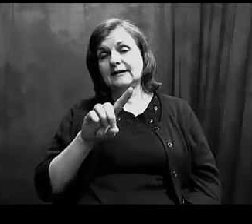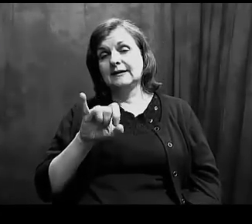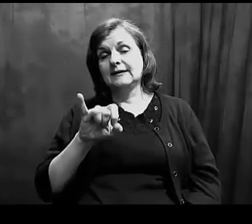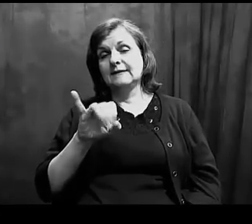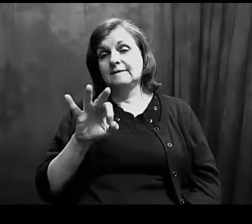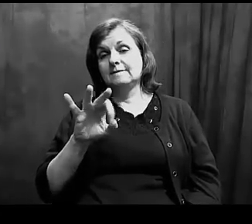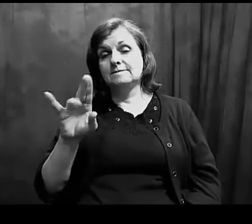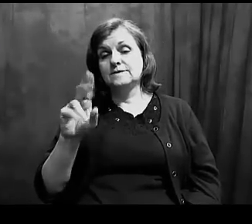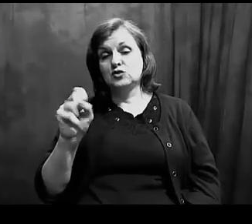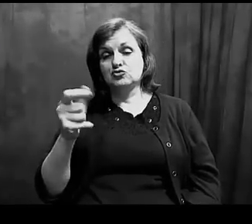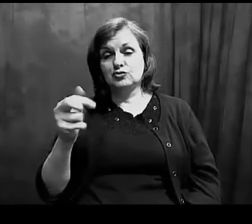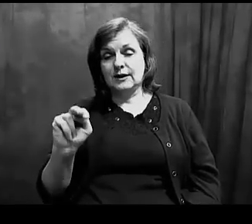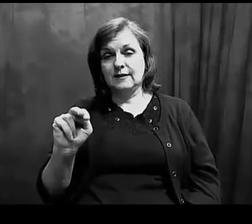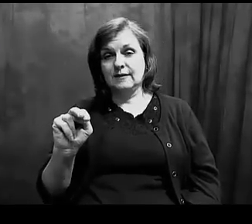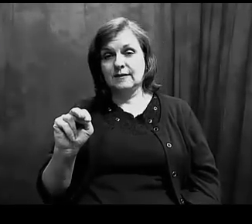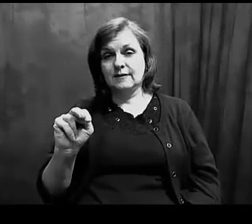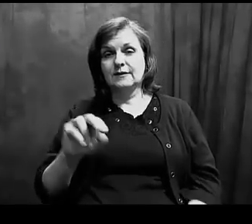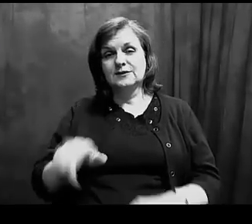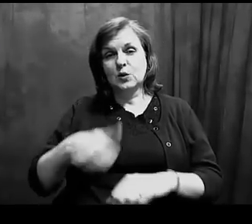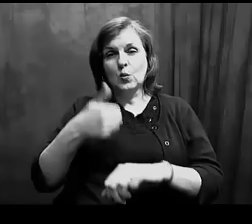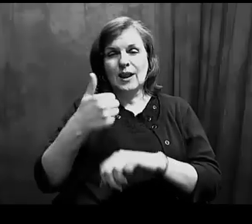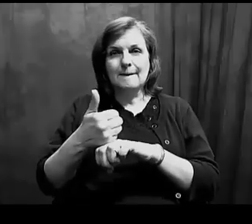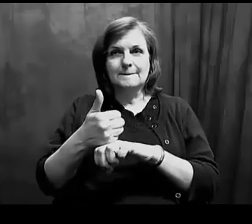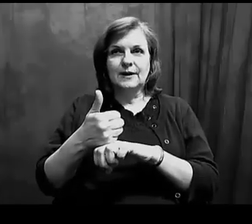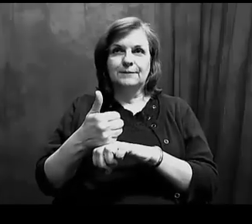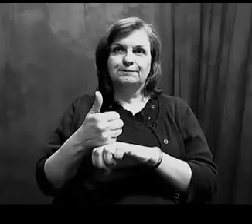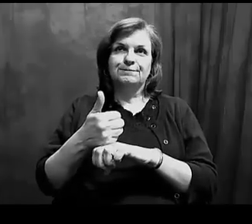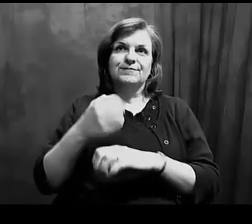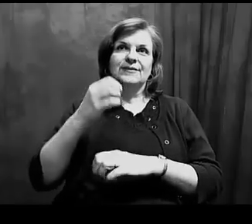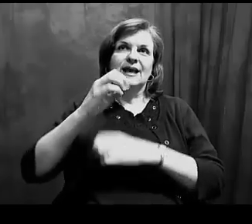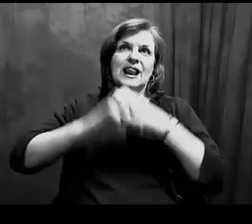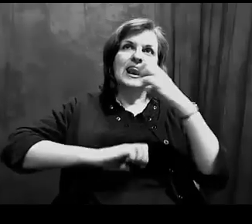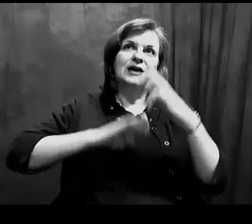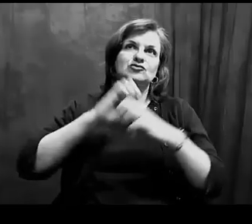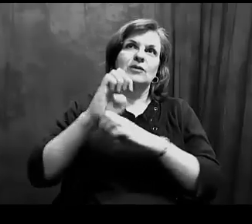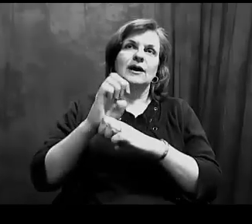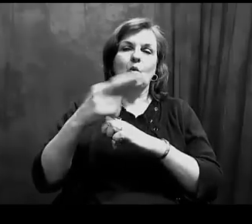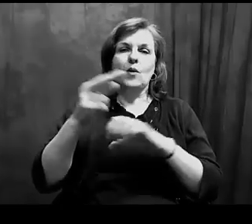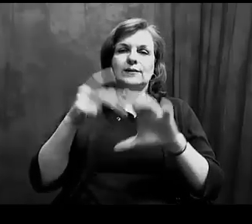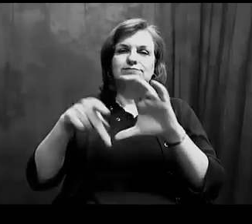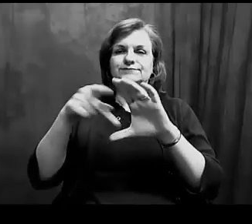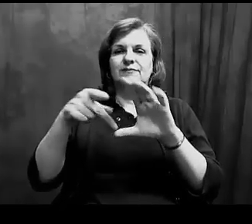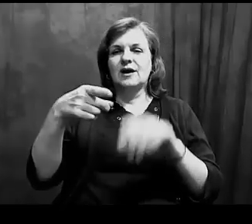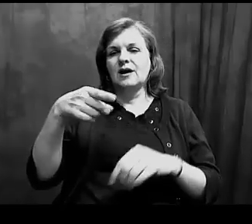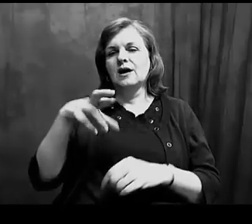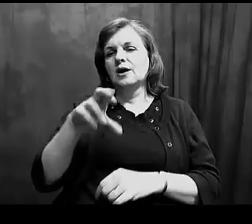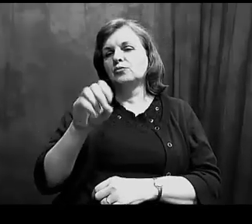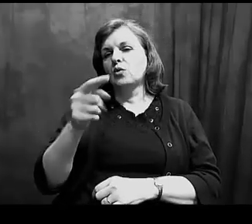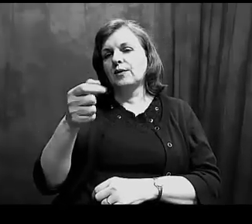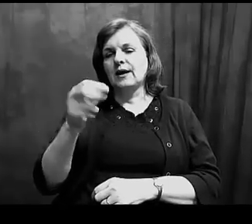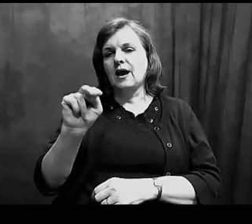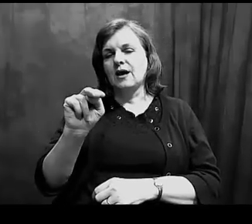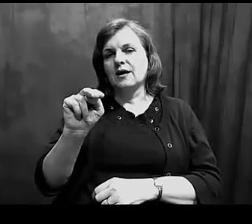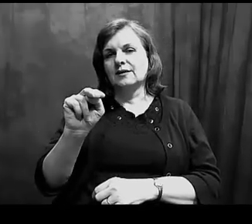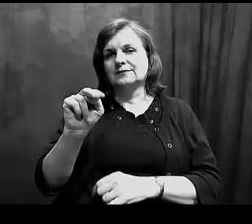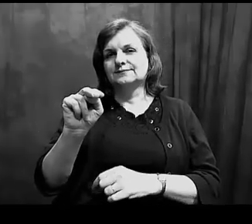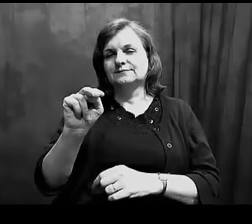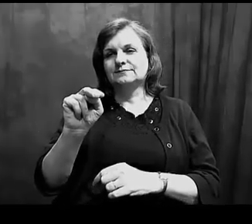We were going to set up an electron or a proton set up this